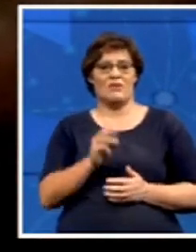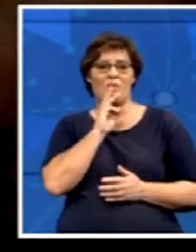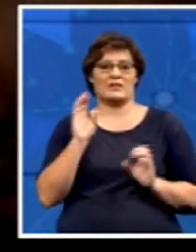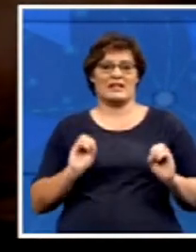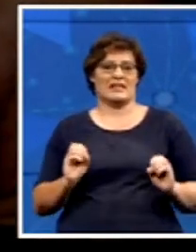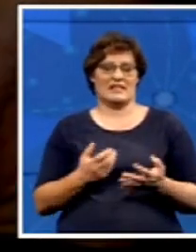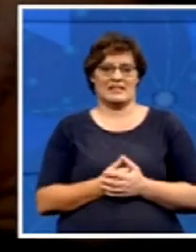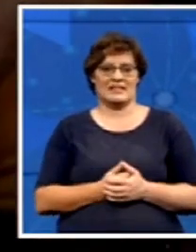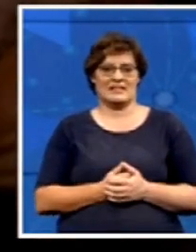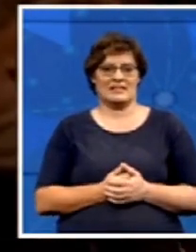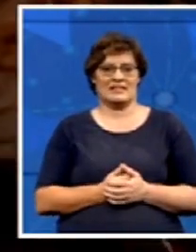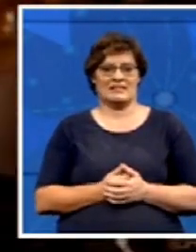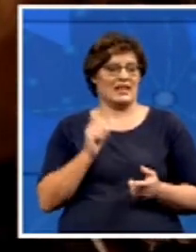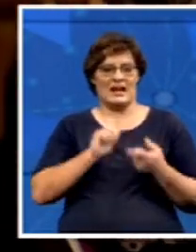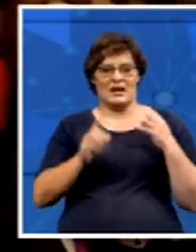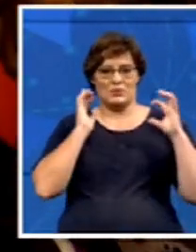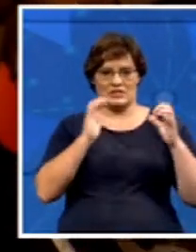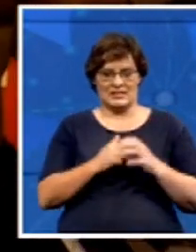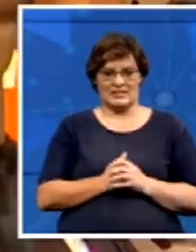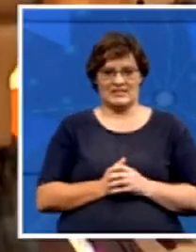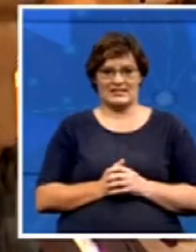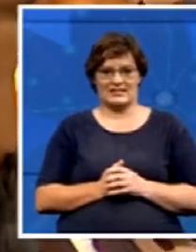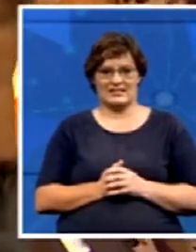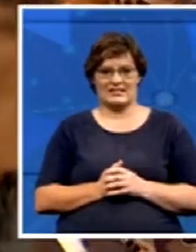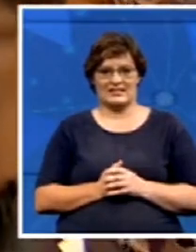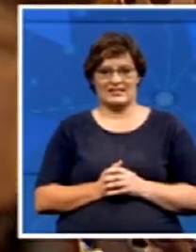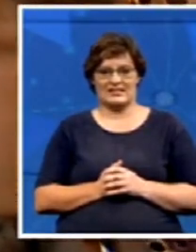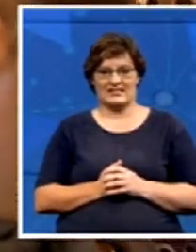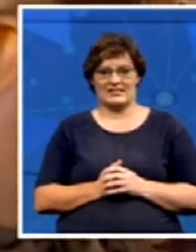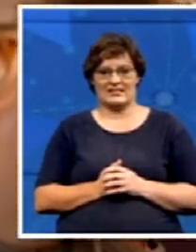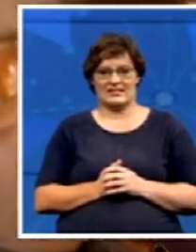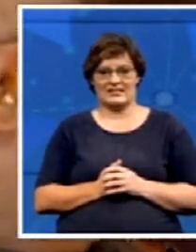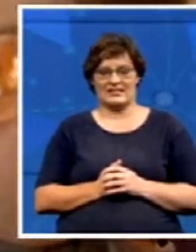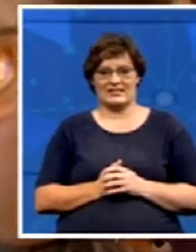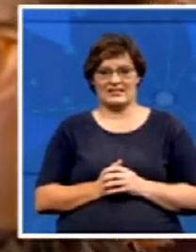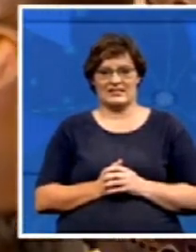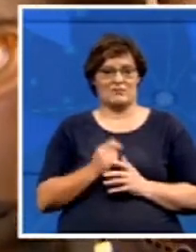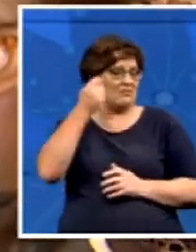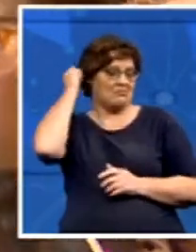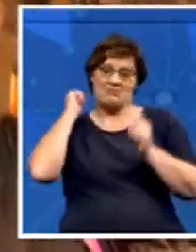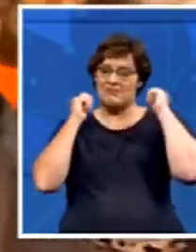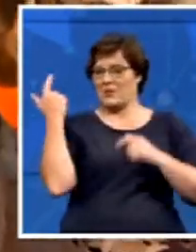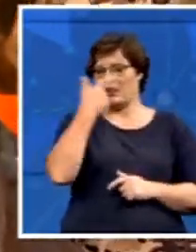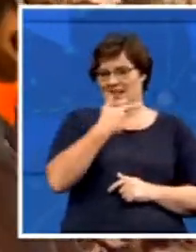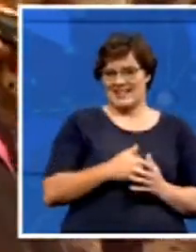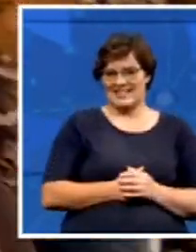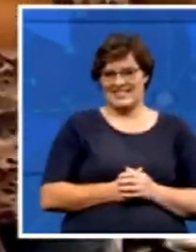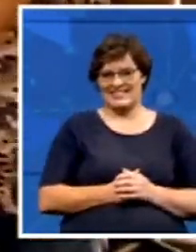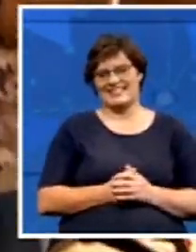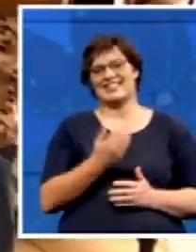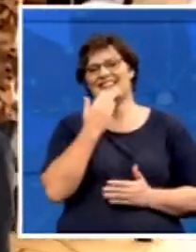taking the chance. You want your hairstyle. You must have your hairstyle. Yeah. I'm just kidding with you. Thank you very much. That's what the sentiment